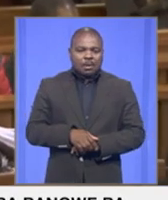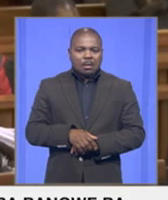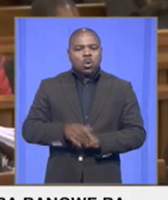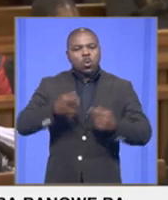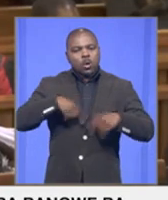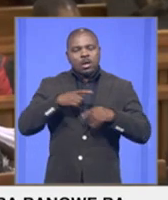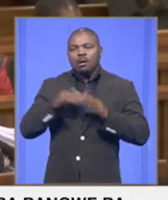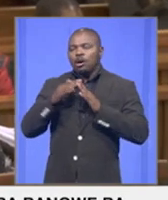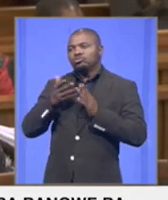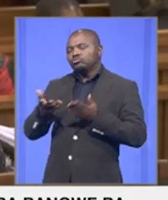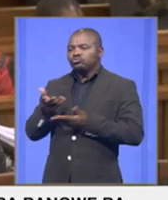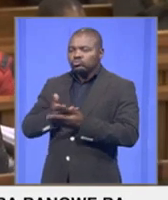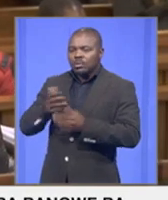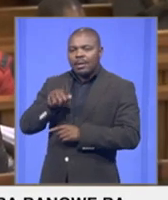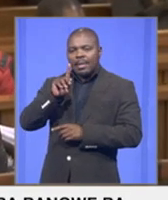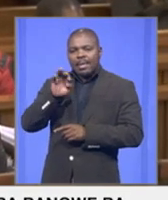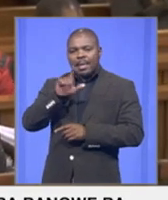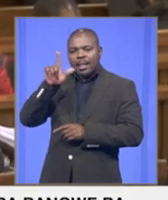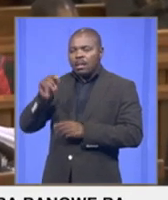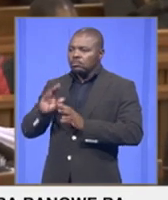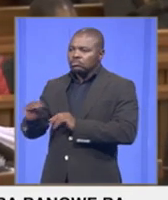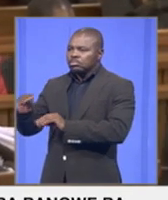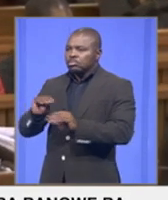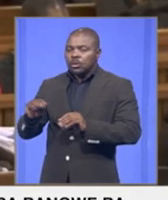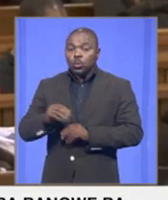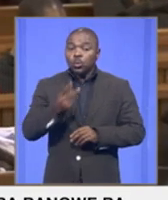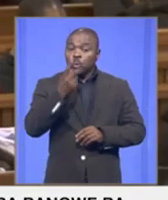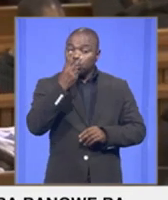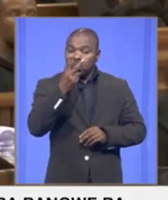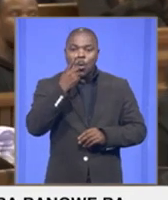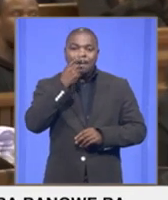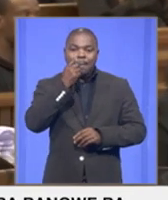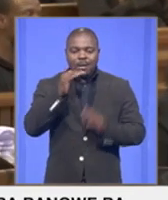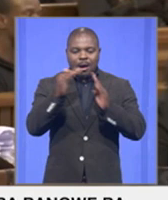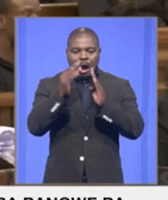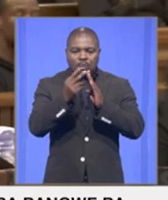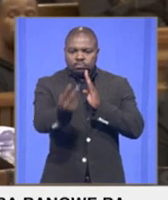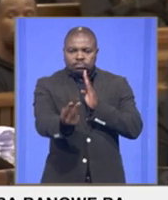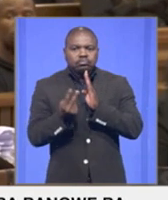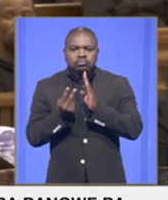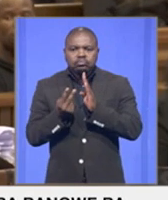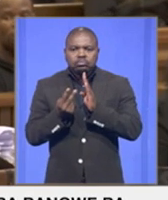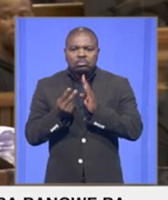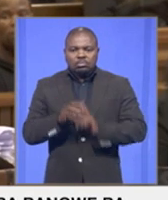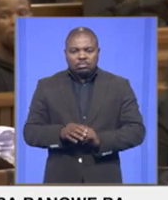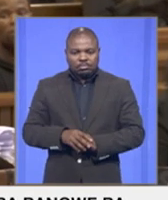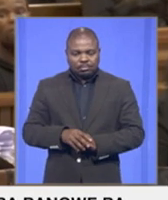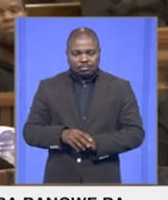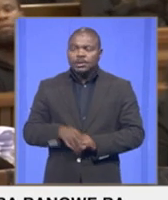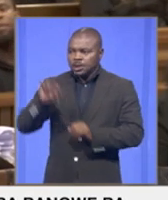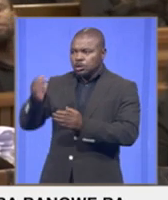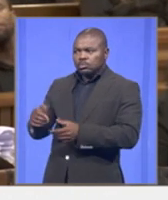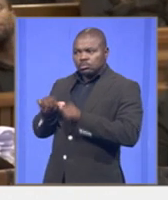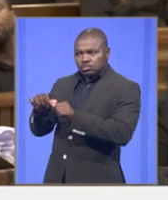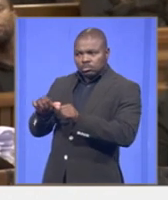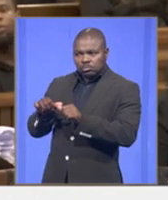to Kelly speaking, two gentlemen entered the house. Yes, may I proceed? That one there